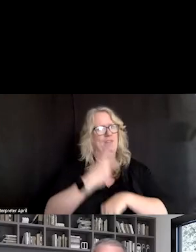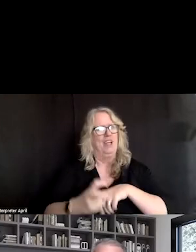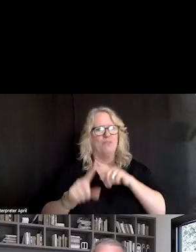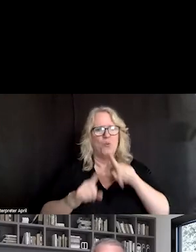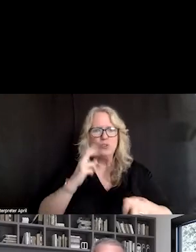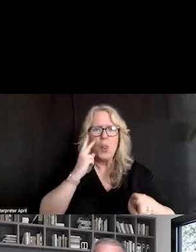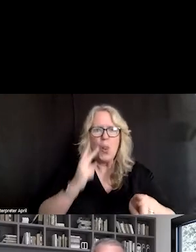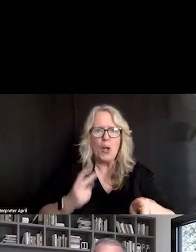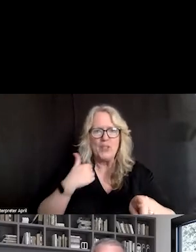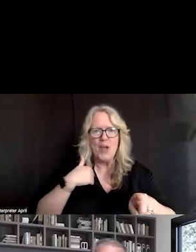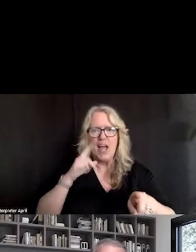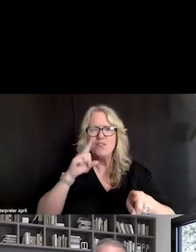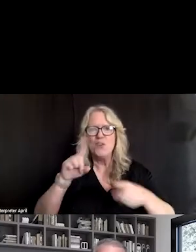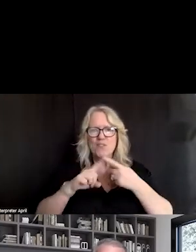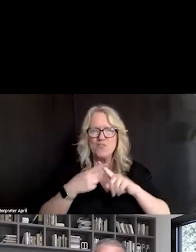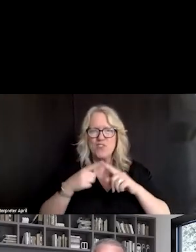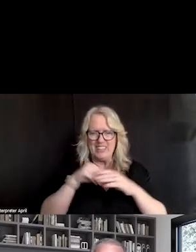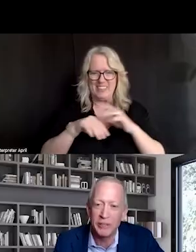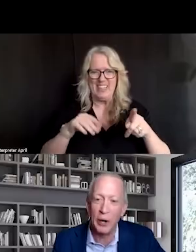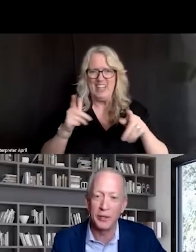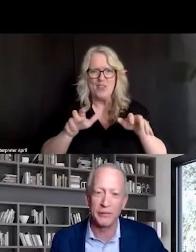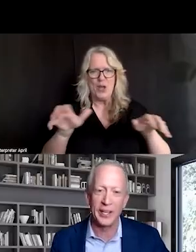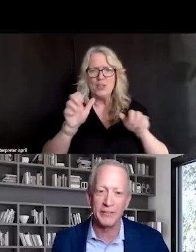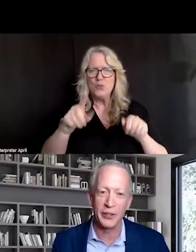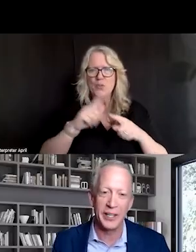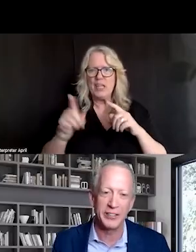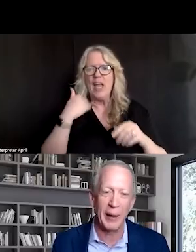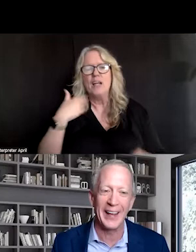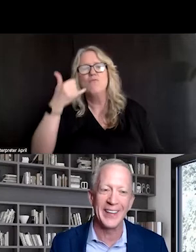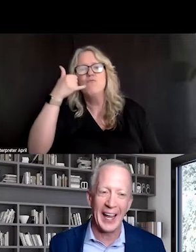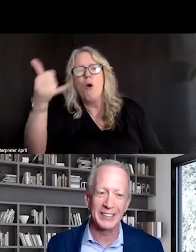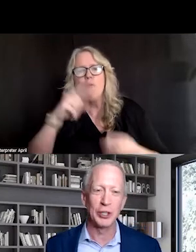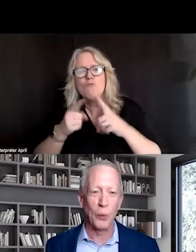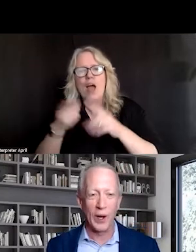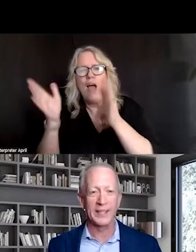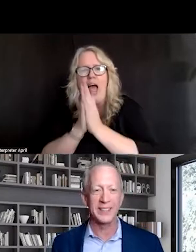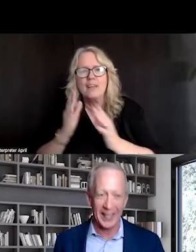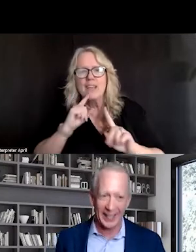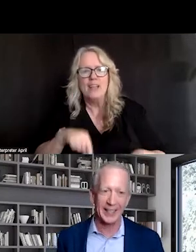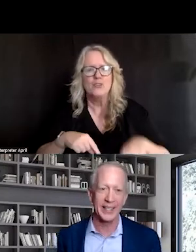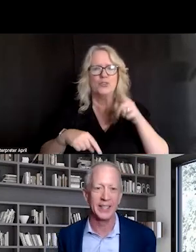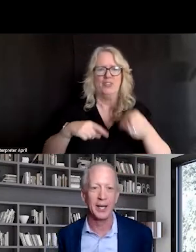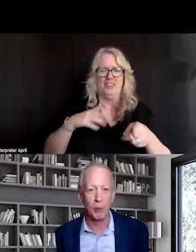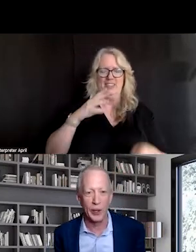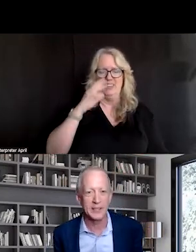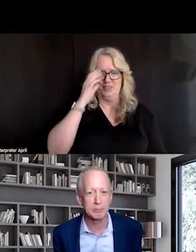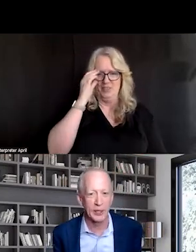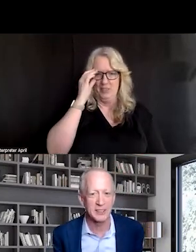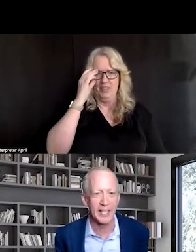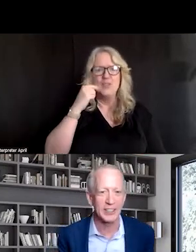look, you've got your friends in the audience and you can phone a friend if you need to. And the answer was in